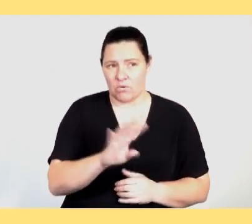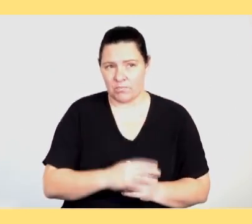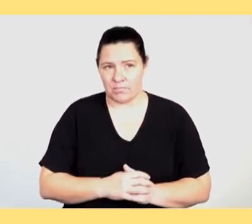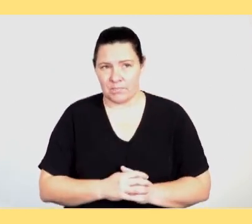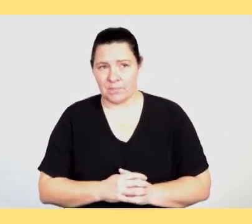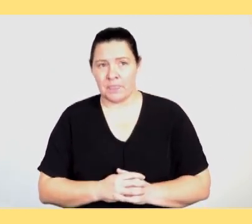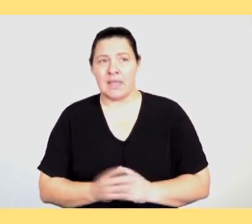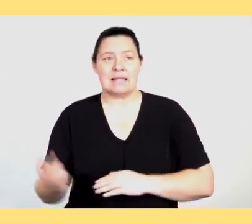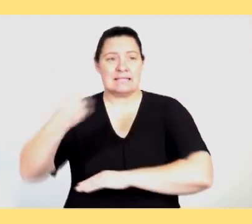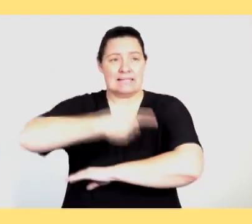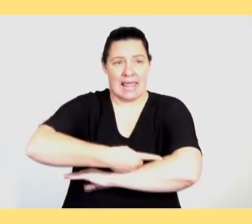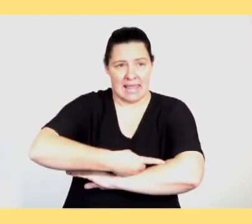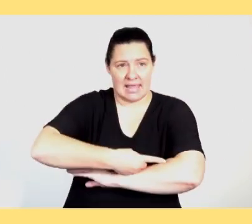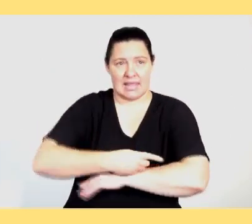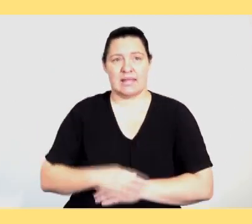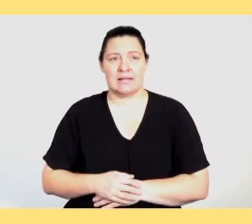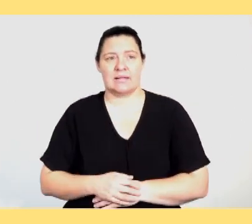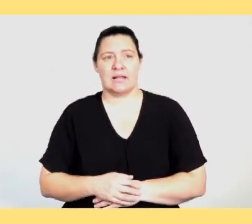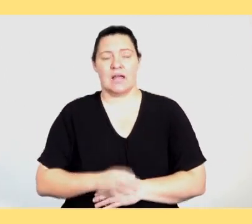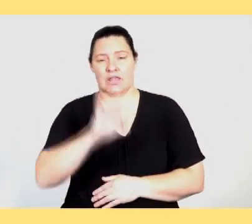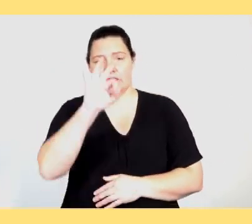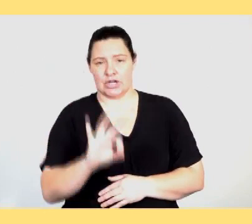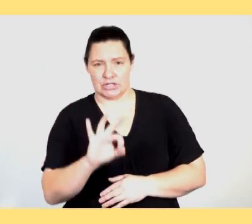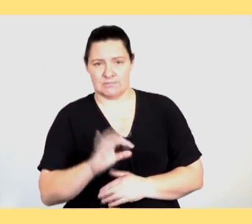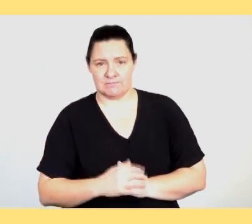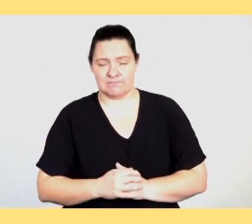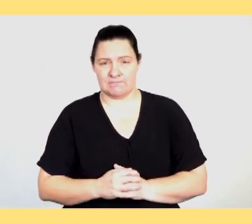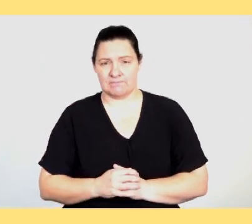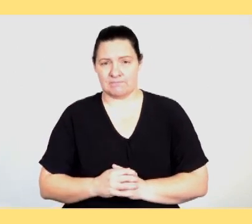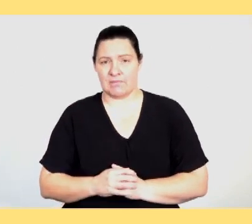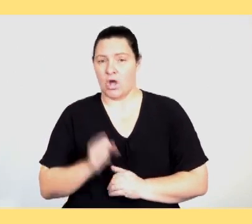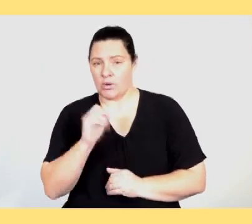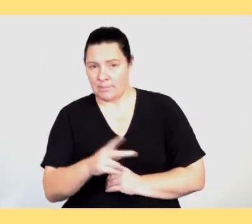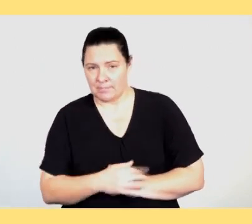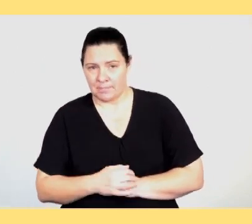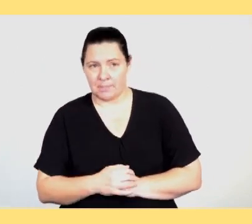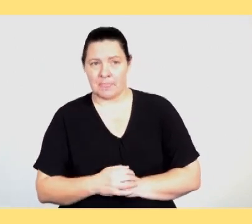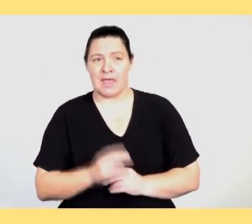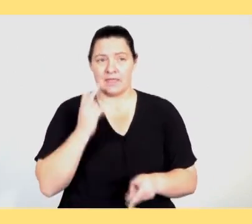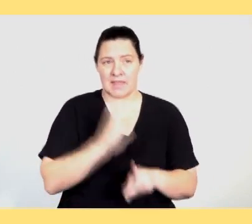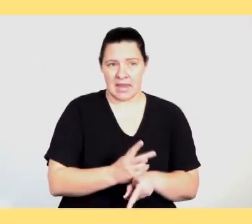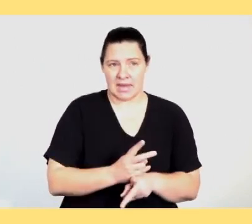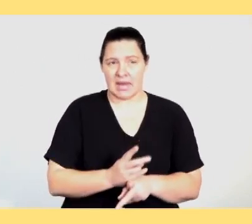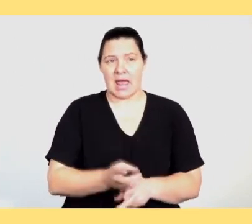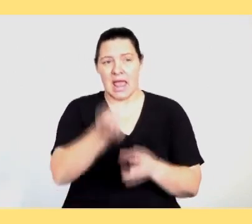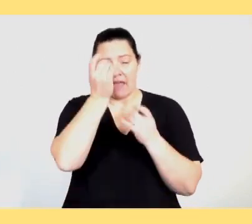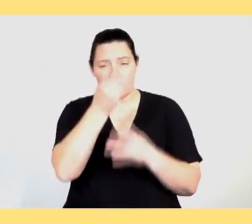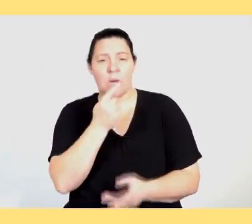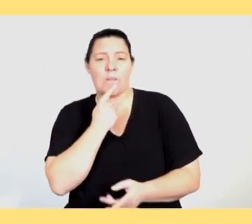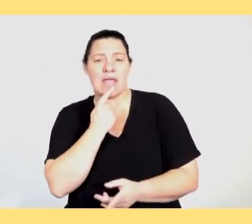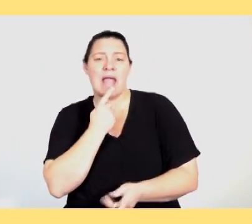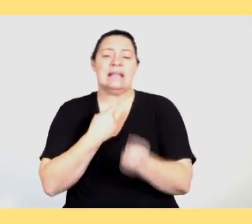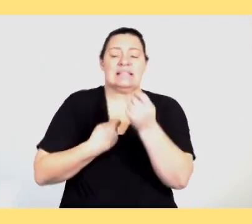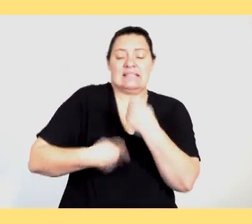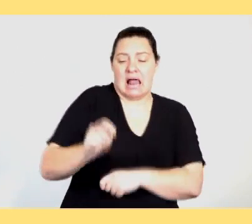34. The day will be the 3rd. All right. And then to